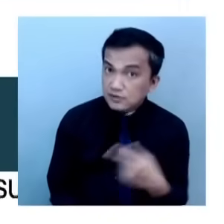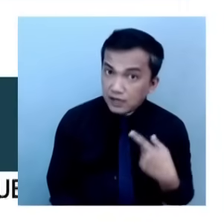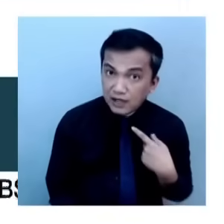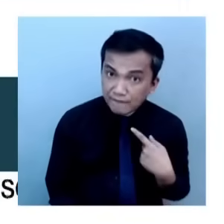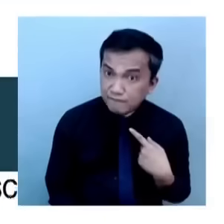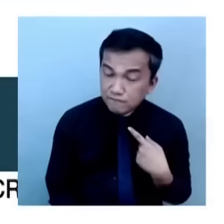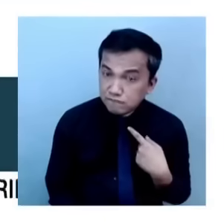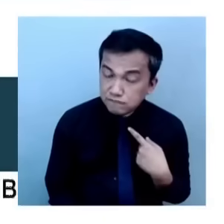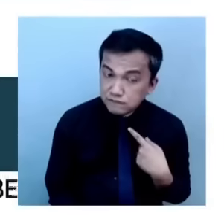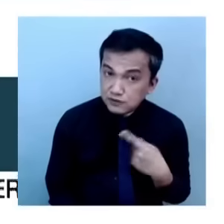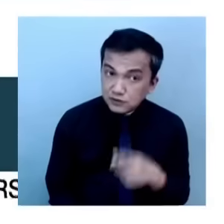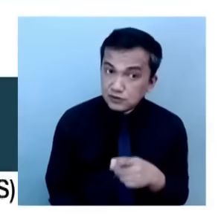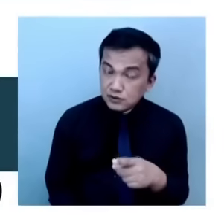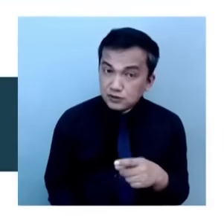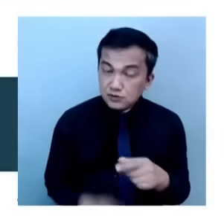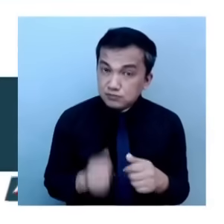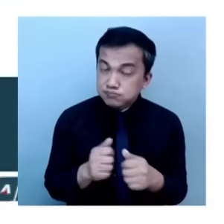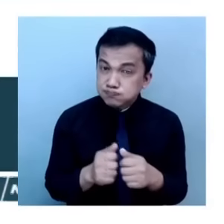with the Constitution?